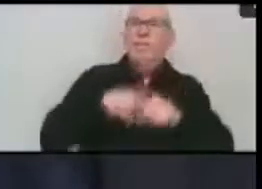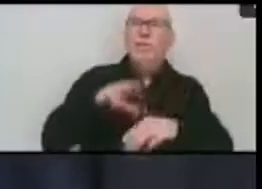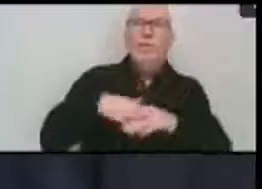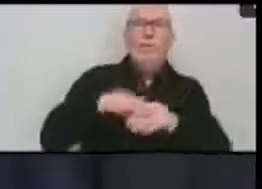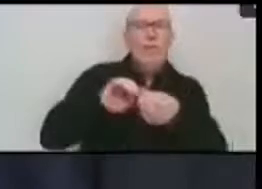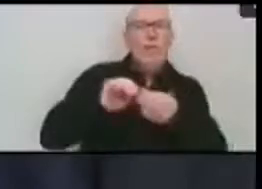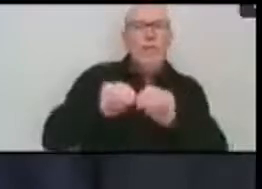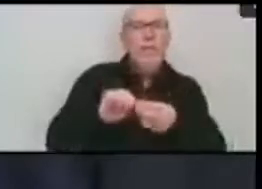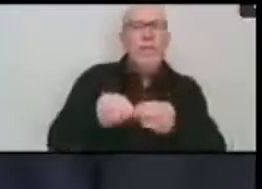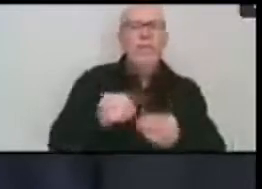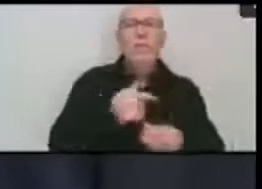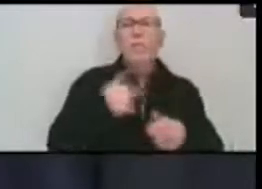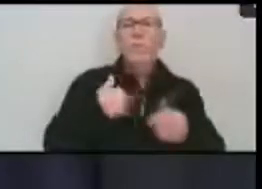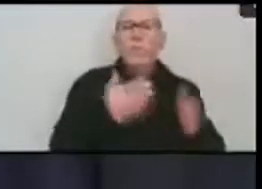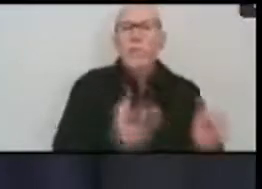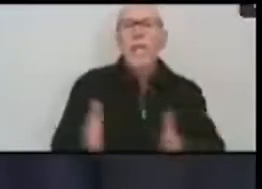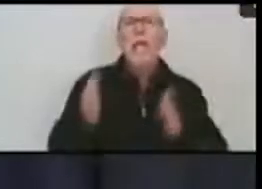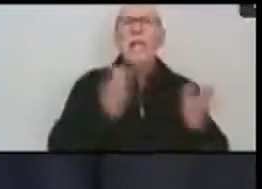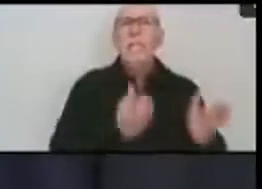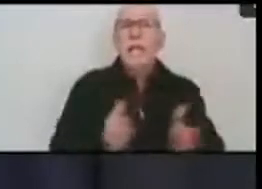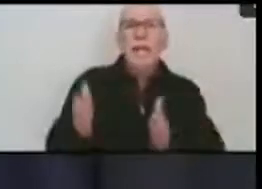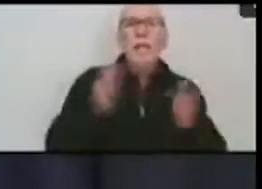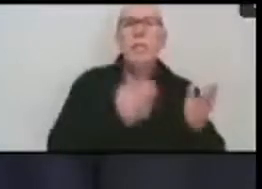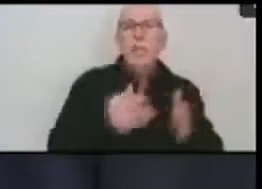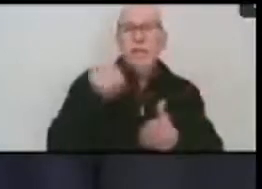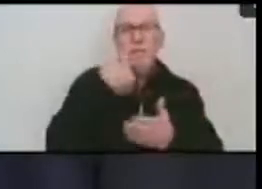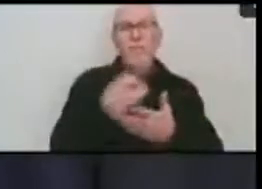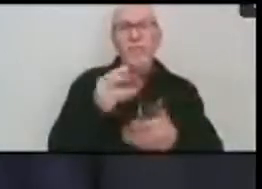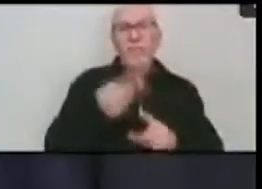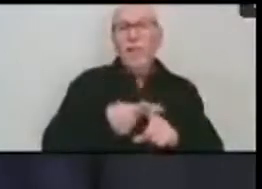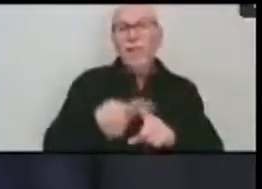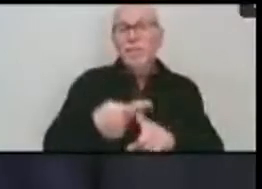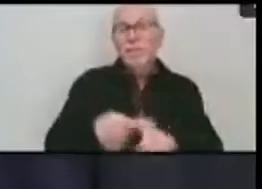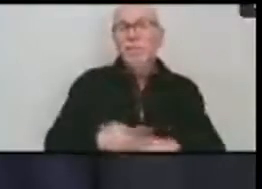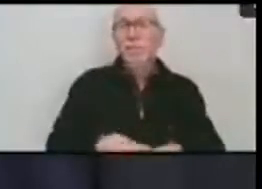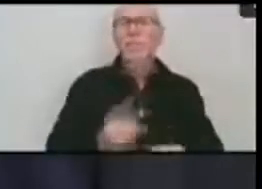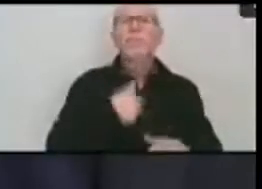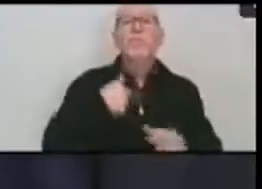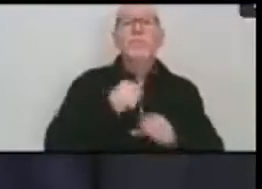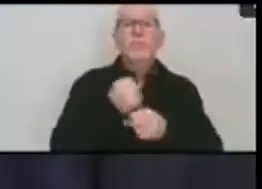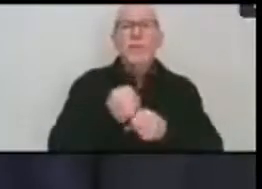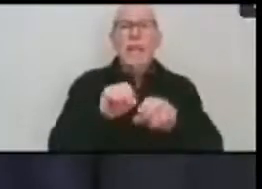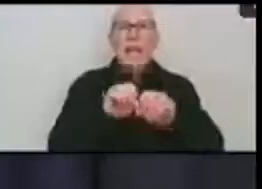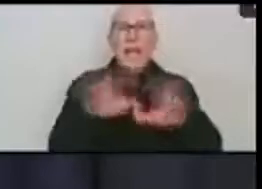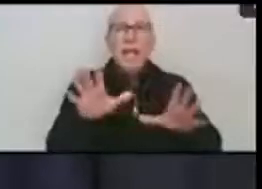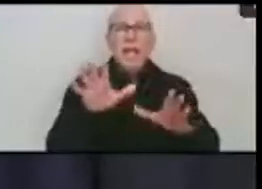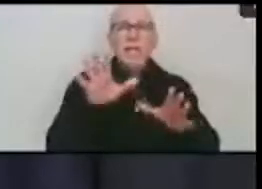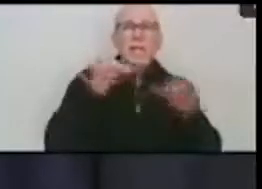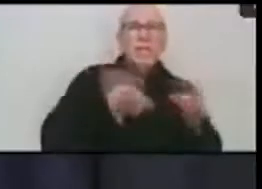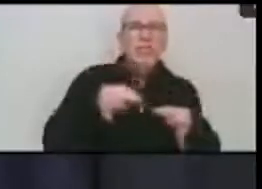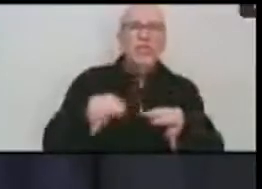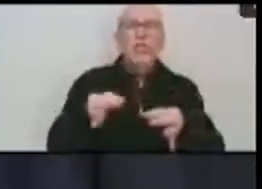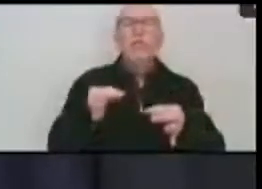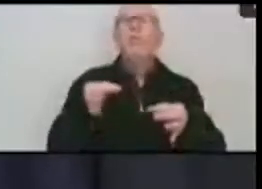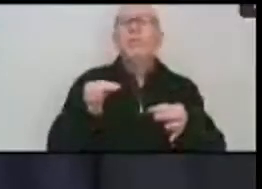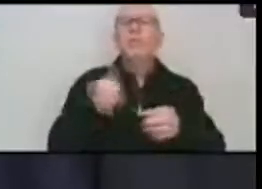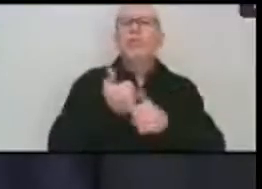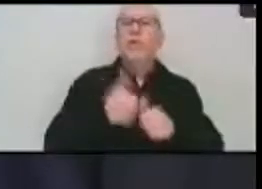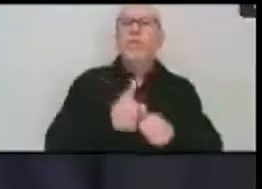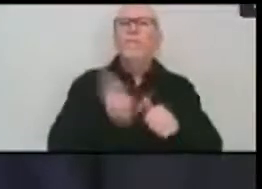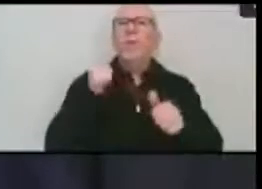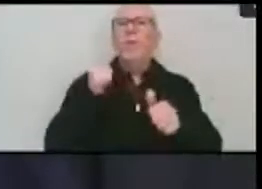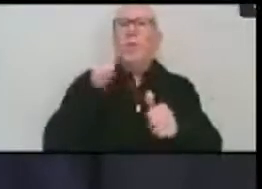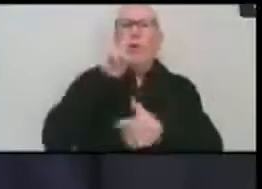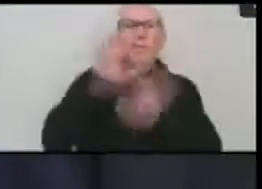been planning carefully for this moment for months. Throughout the process, we've made clear, deliberate choices that are designed to avoid chaos and